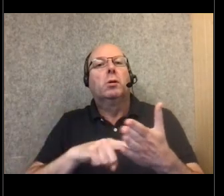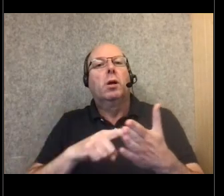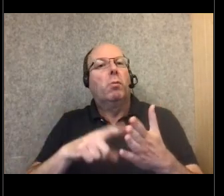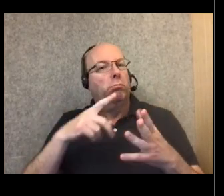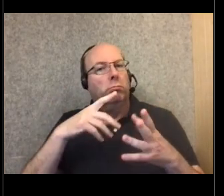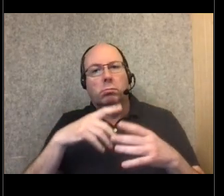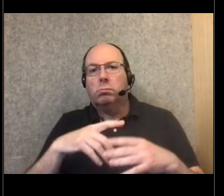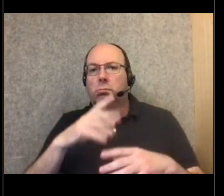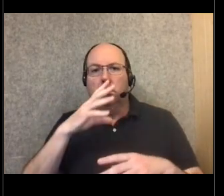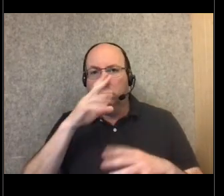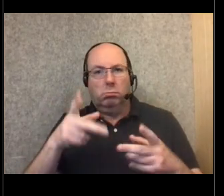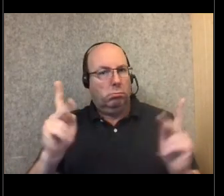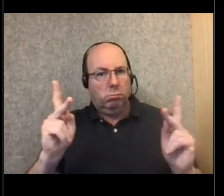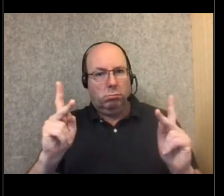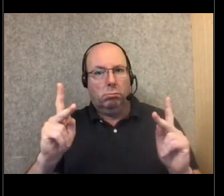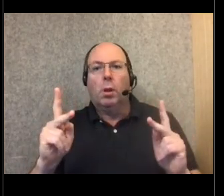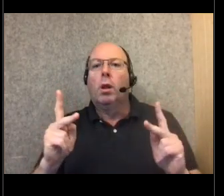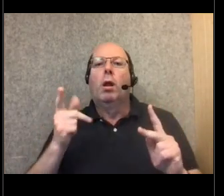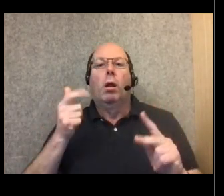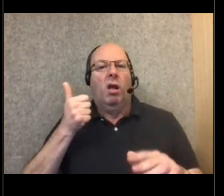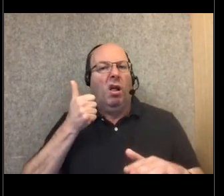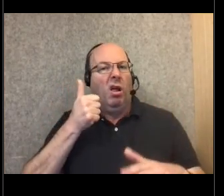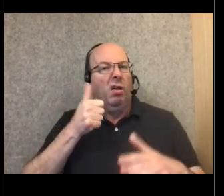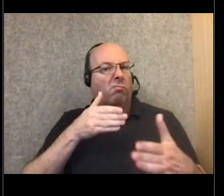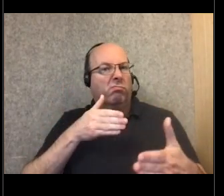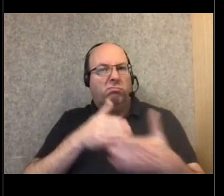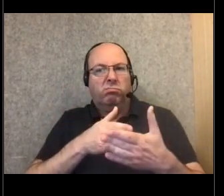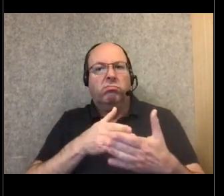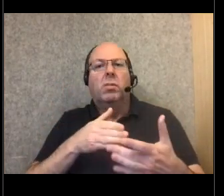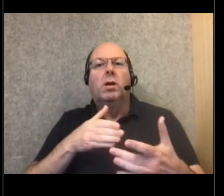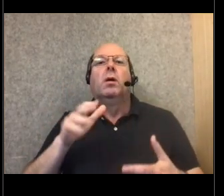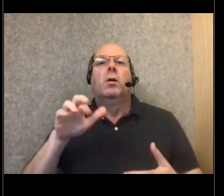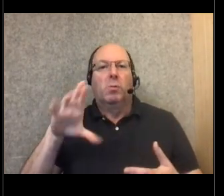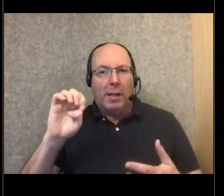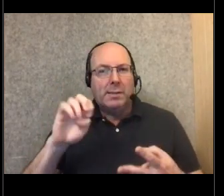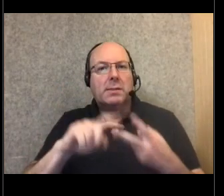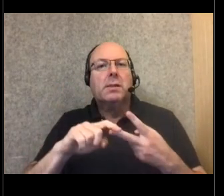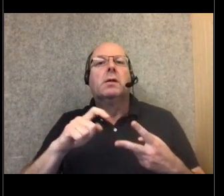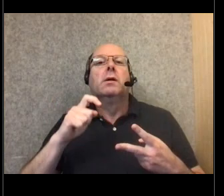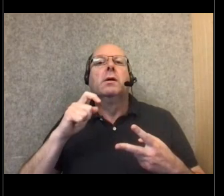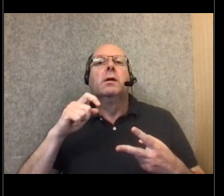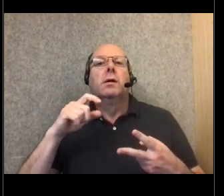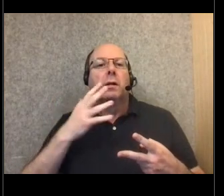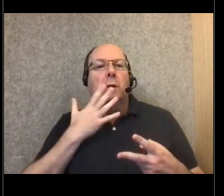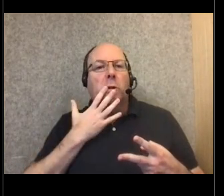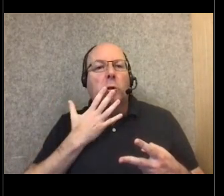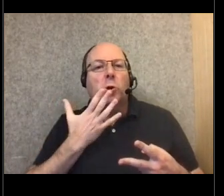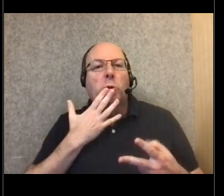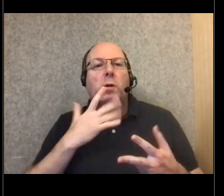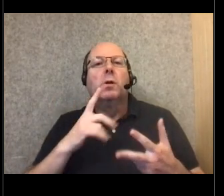race, color, religion, sex, and national origin.